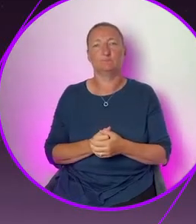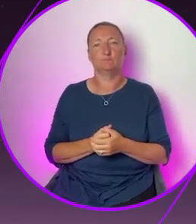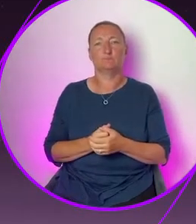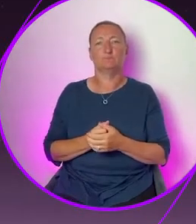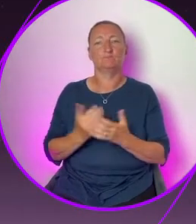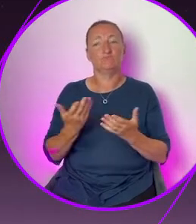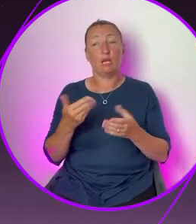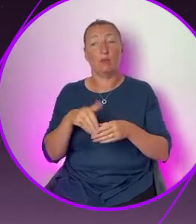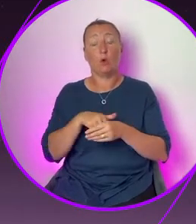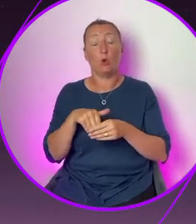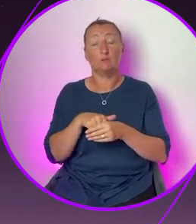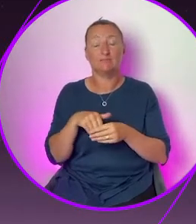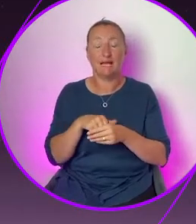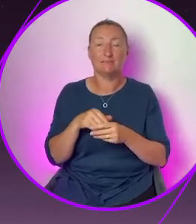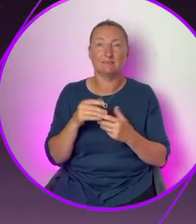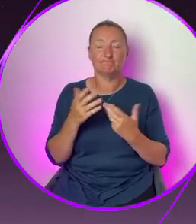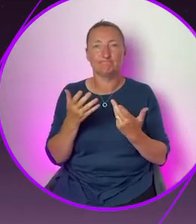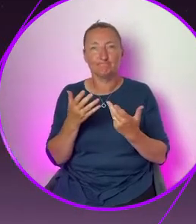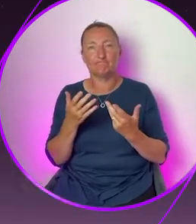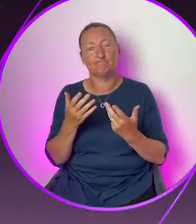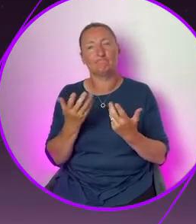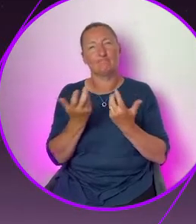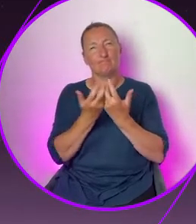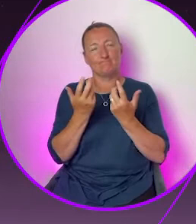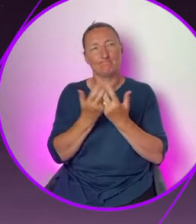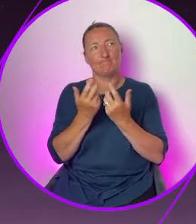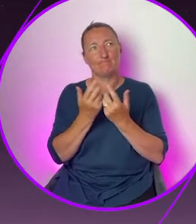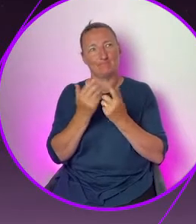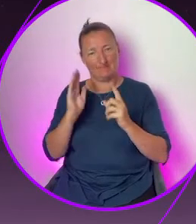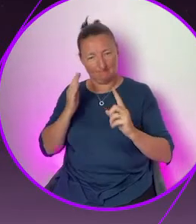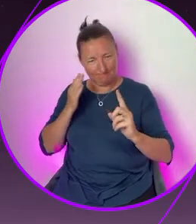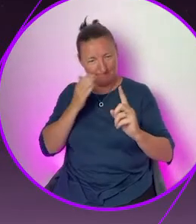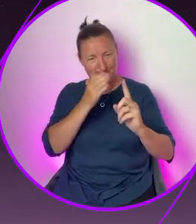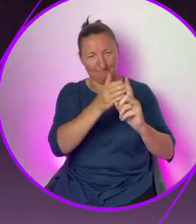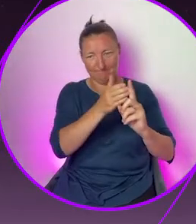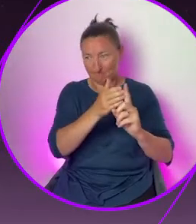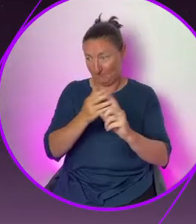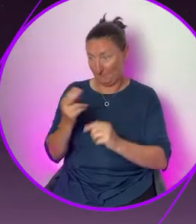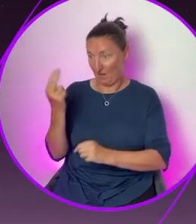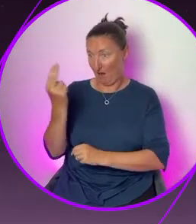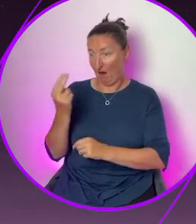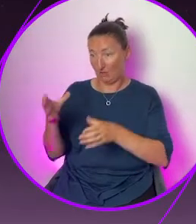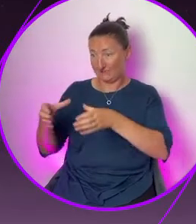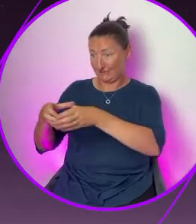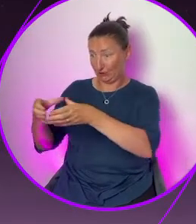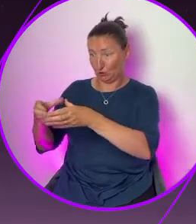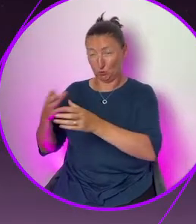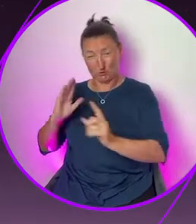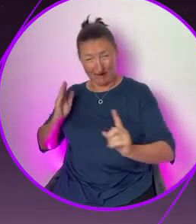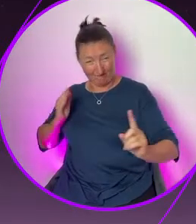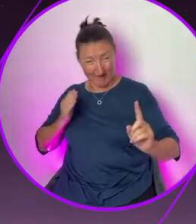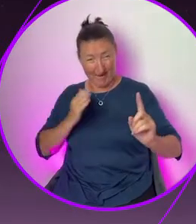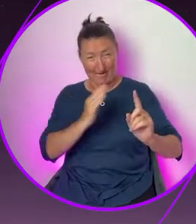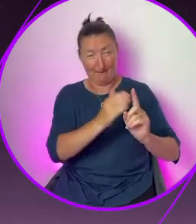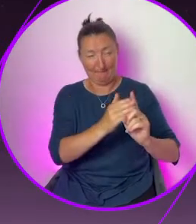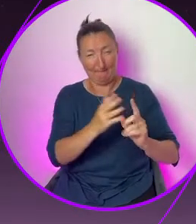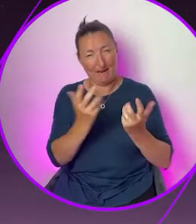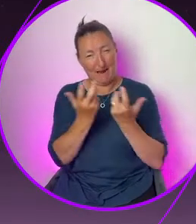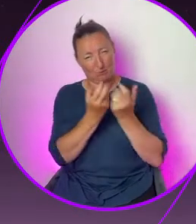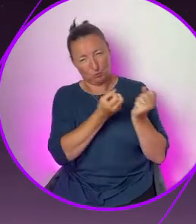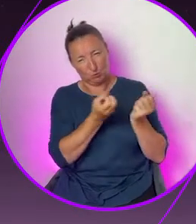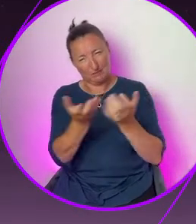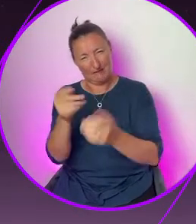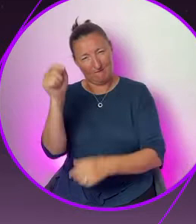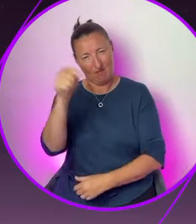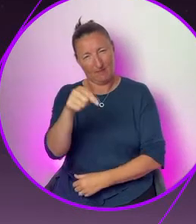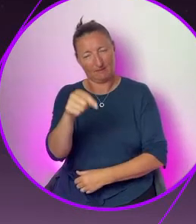about delivering the mission of arts institutions around physical space. So we're looking at these 3